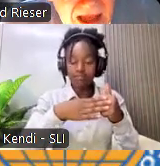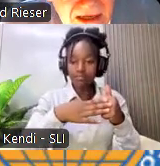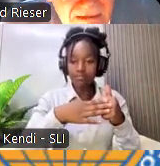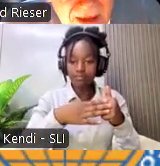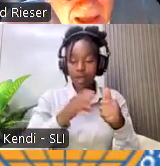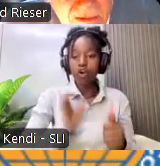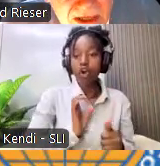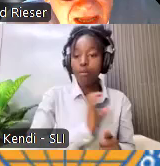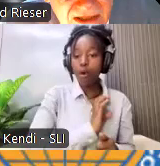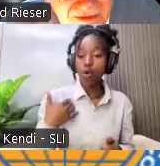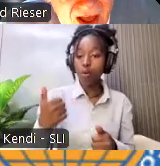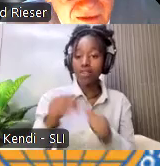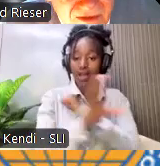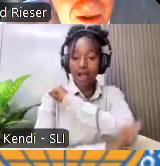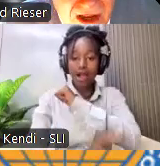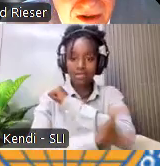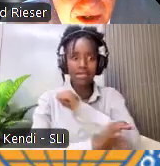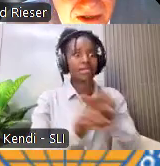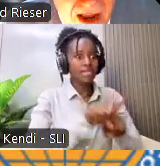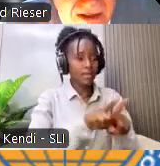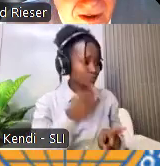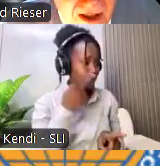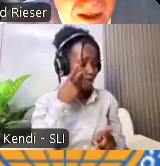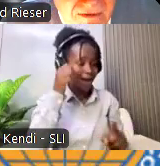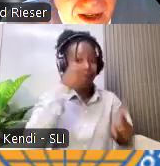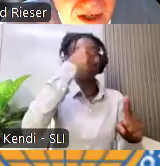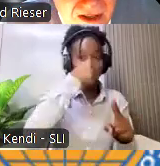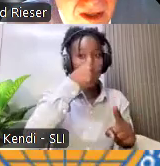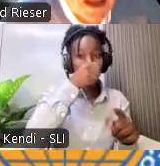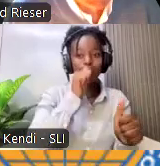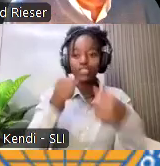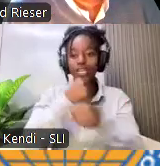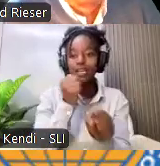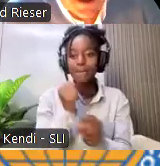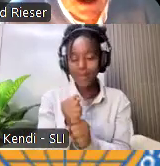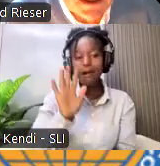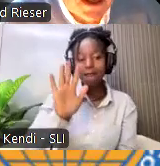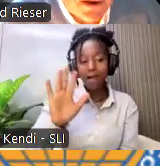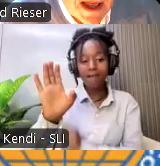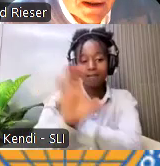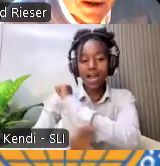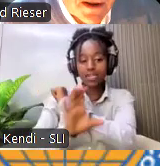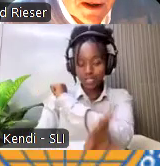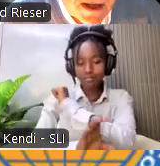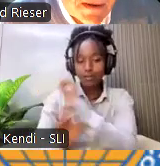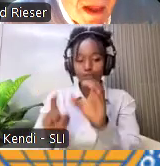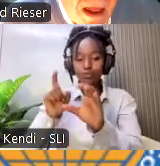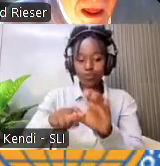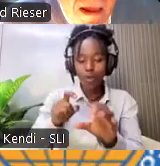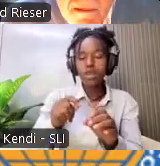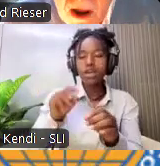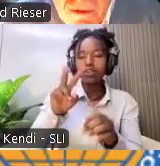that had an impact which led to 5 of those countries ratifying the convention in the next year. That was in